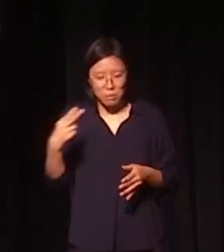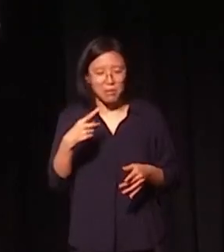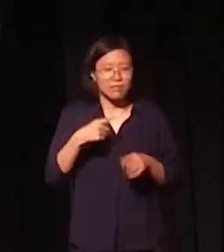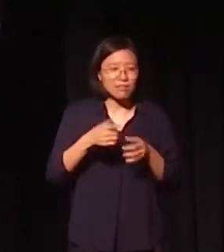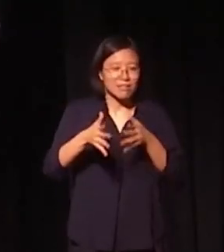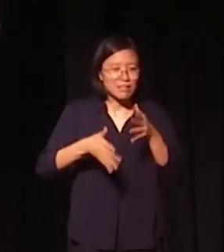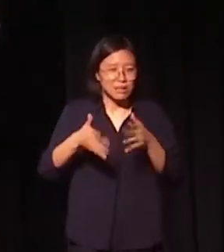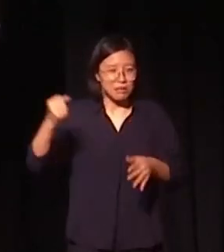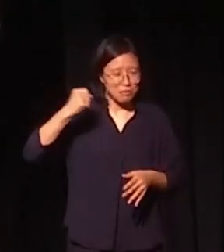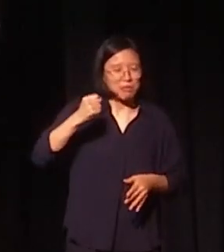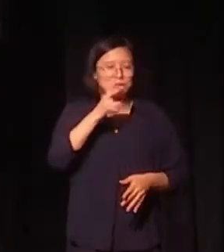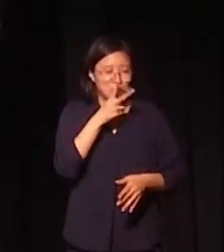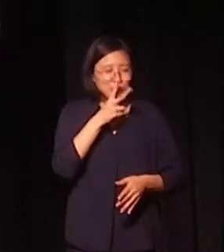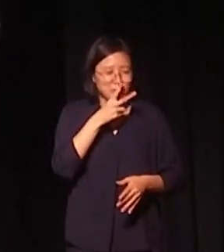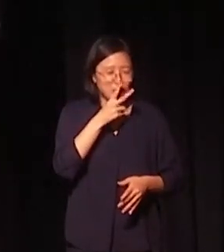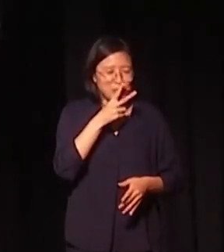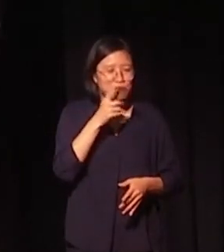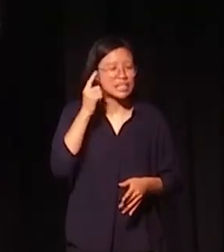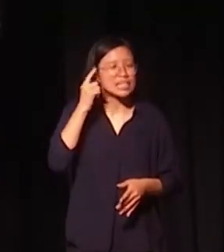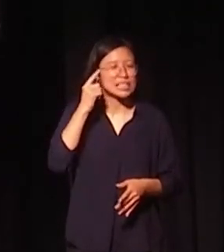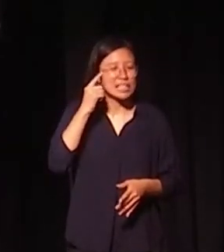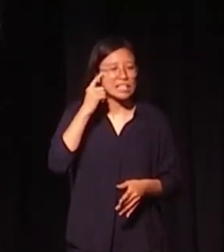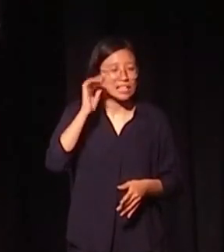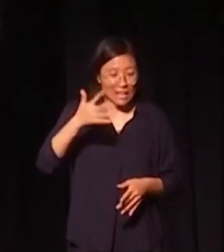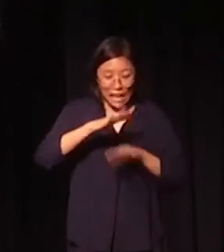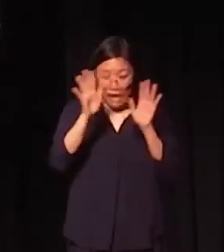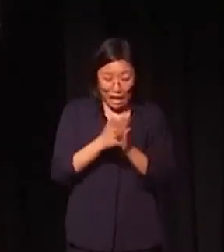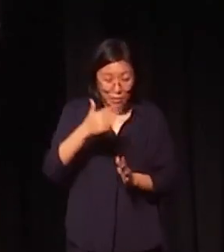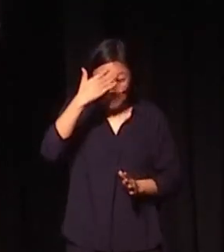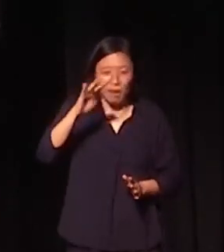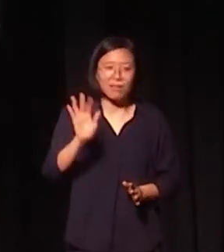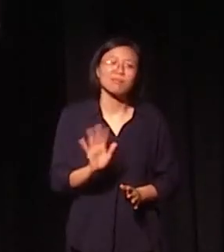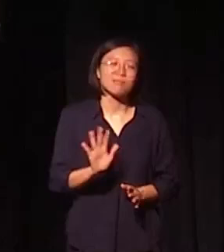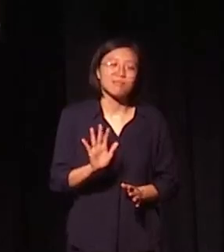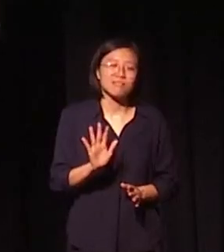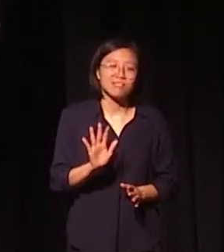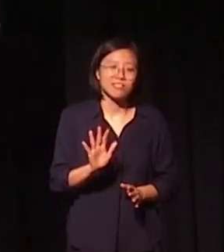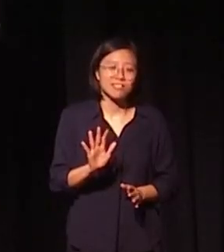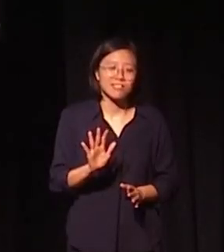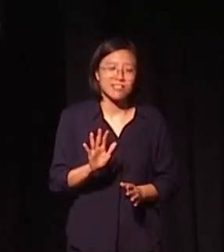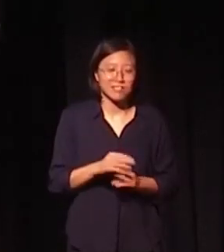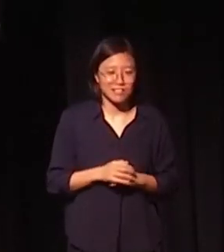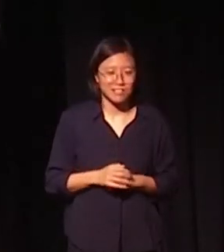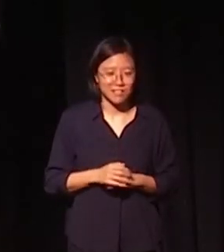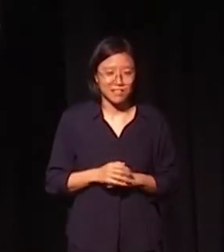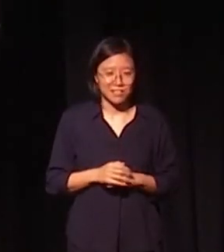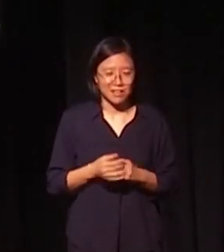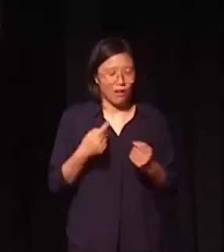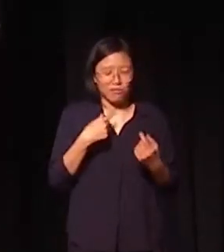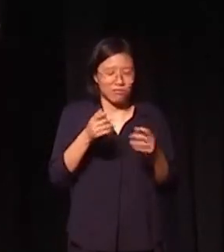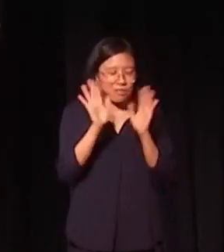hard during this conference, and I don't understand anything of what they're saying. Apart from, there's a couple